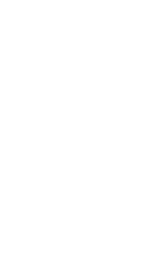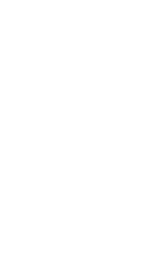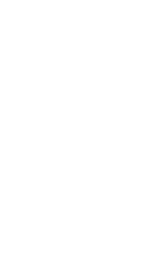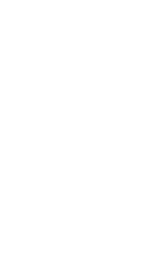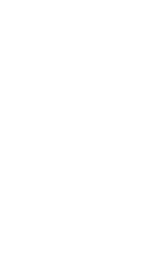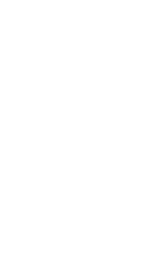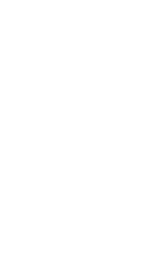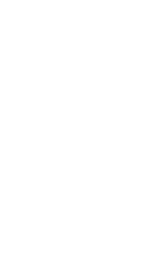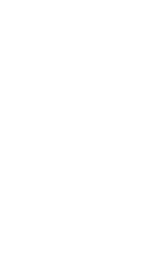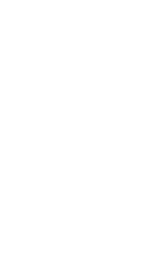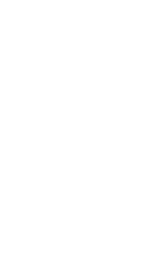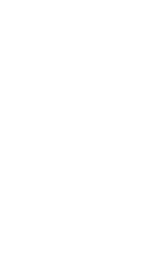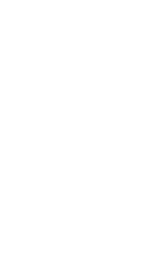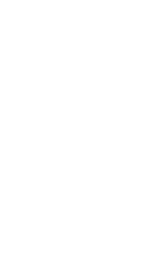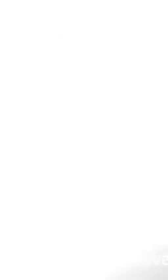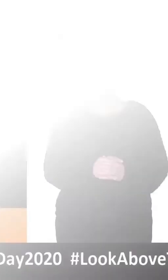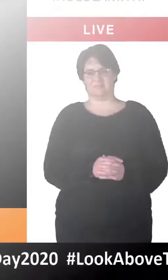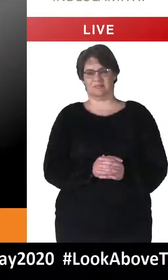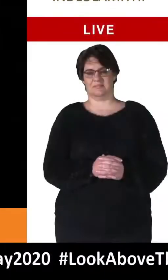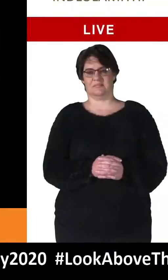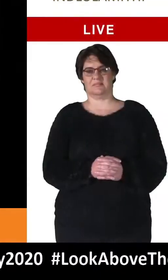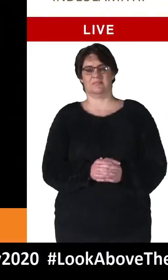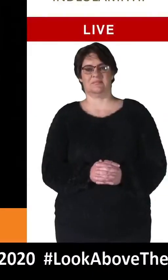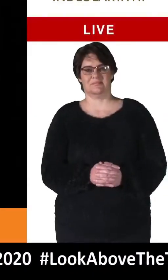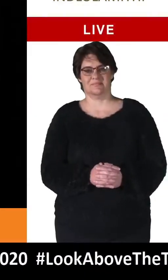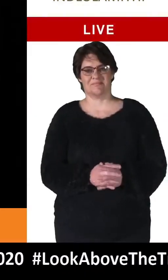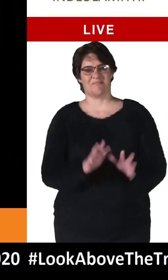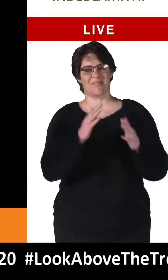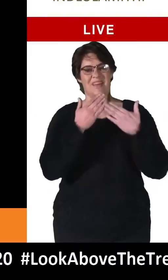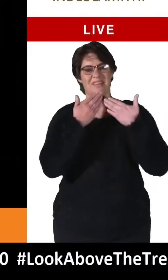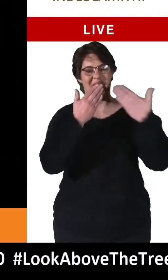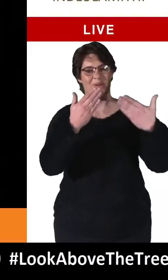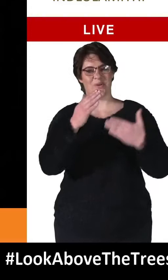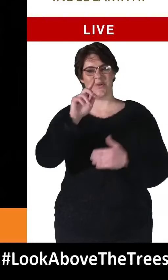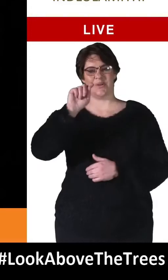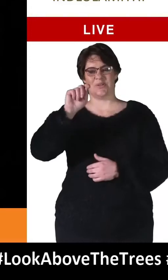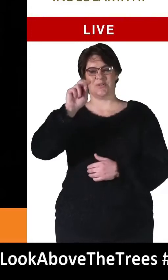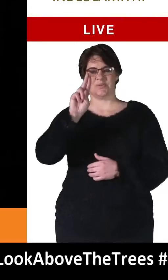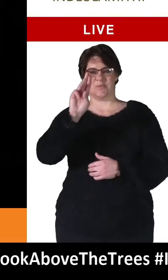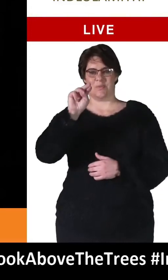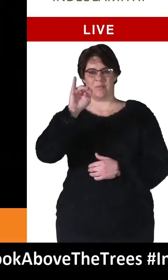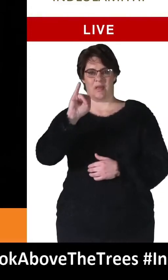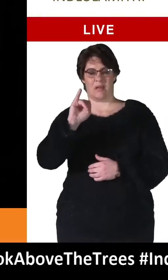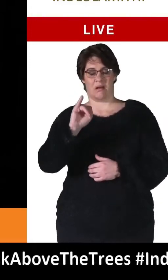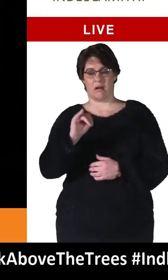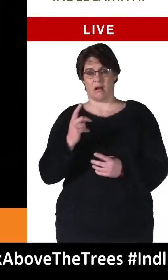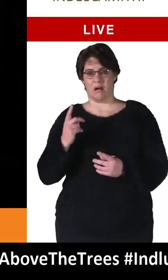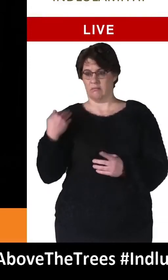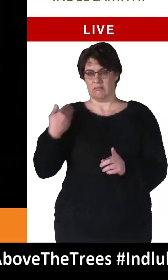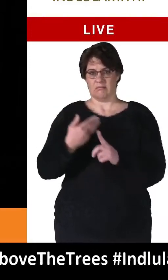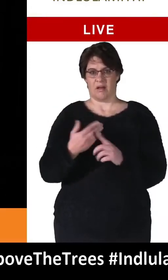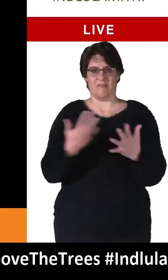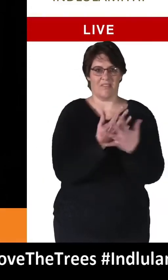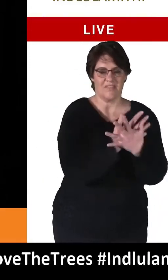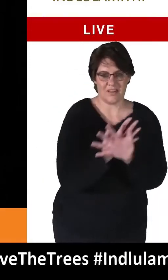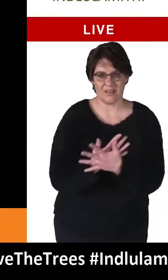Thank you, Tumi. things move so fast. So just after